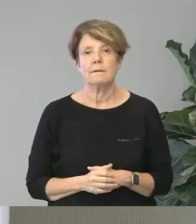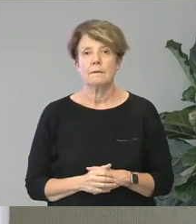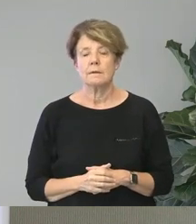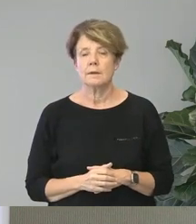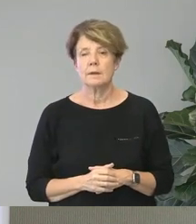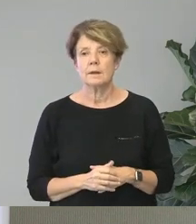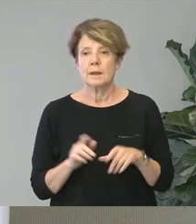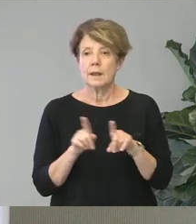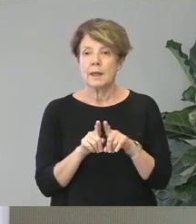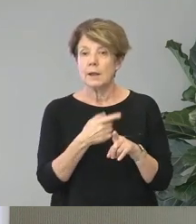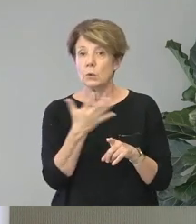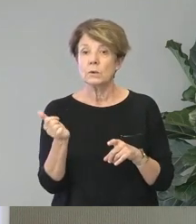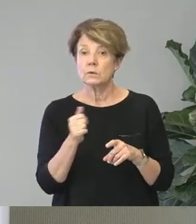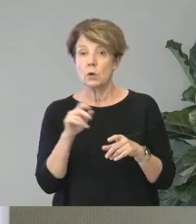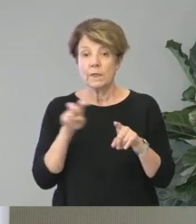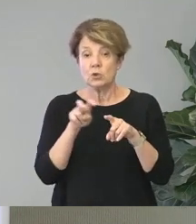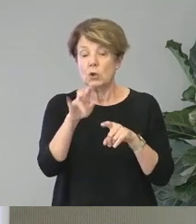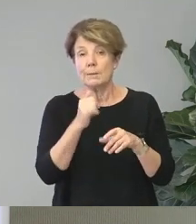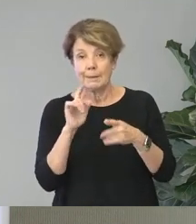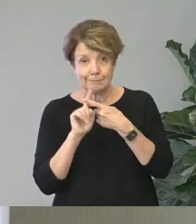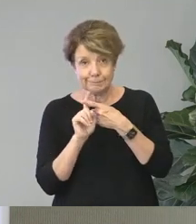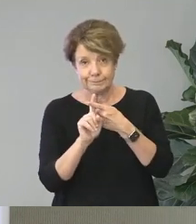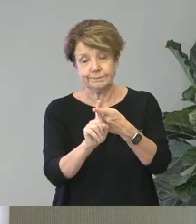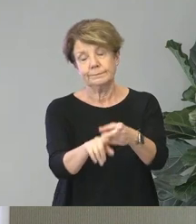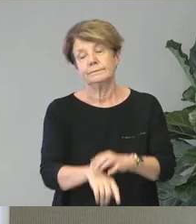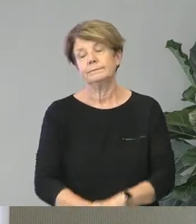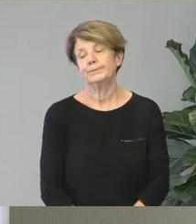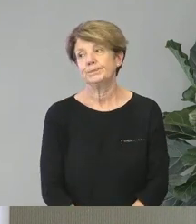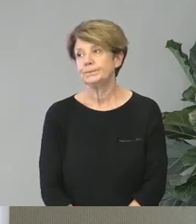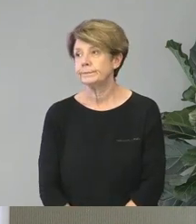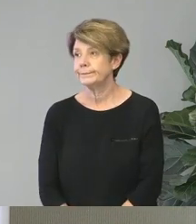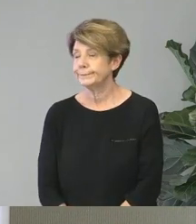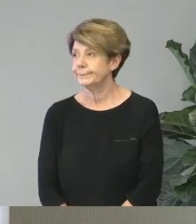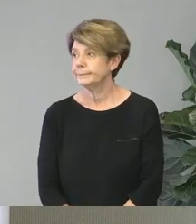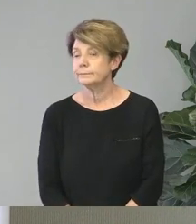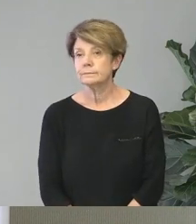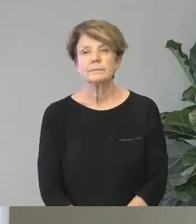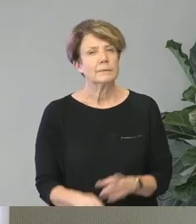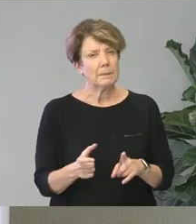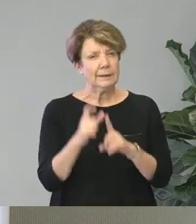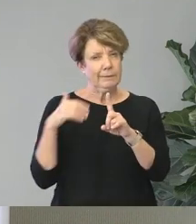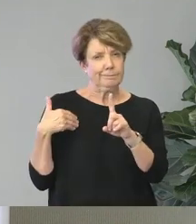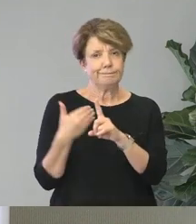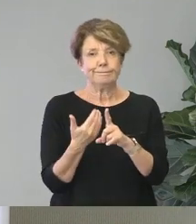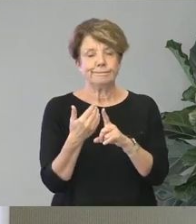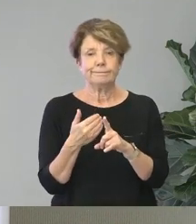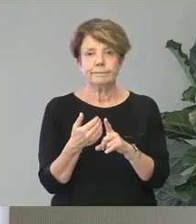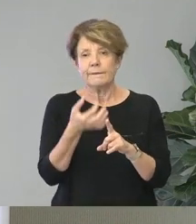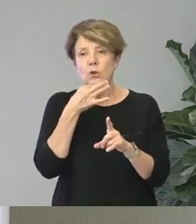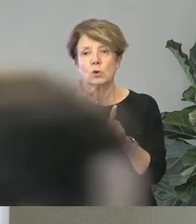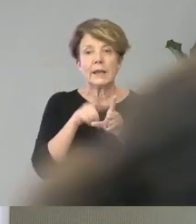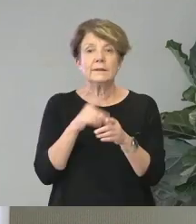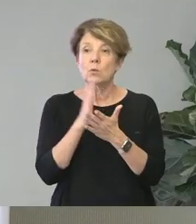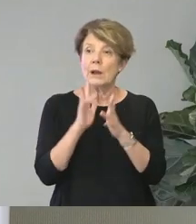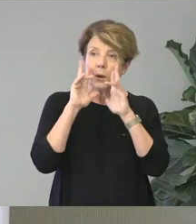right now at this point in the continuum. And it has, as I said, it has been difficult, and it's important you do take your self-care that